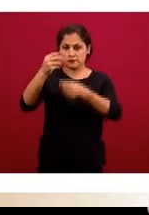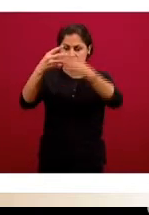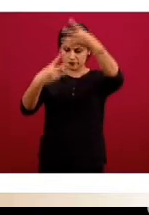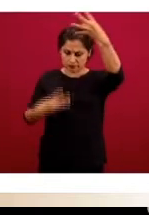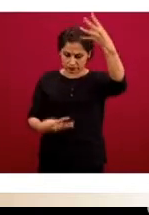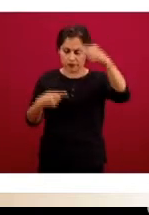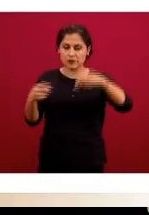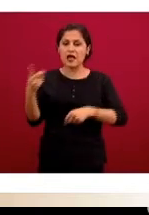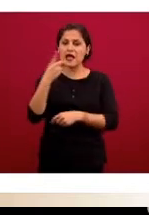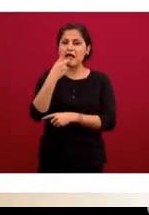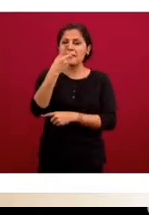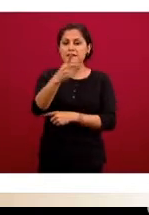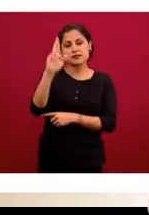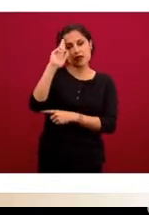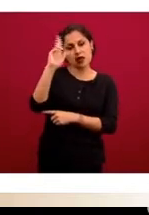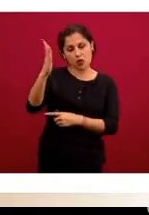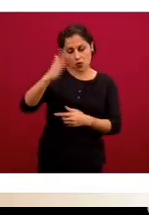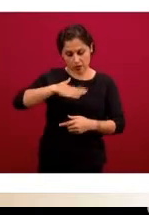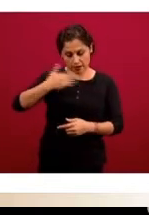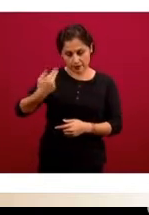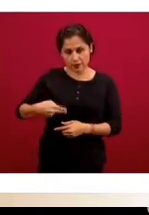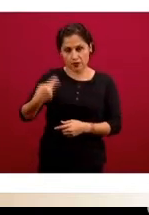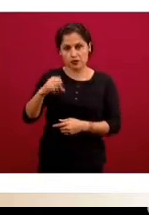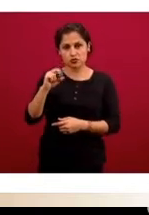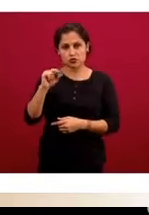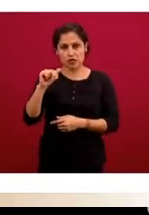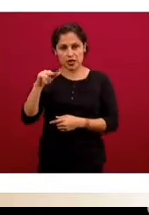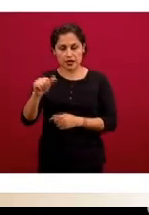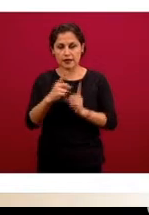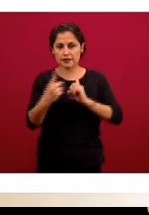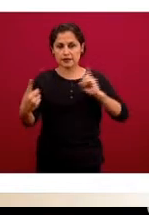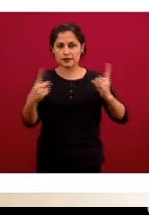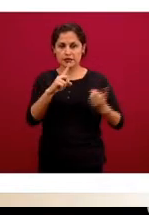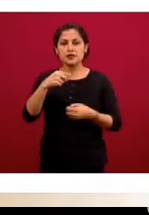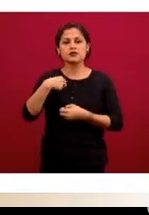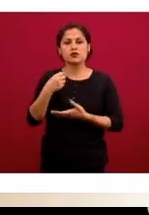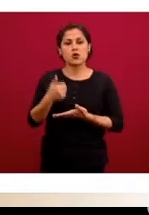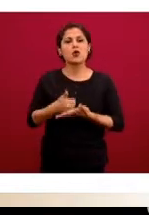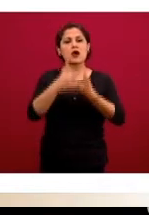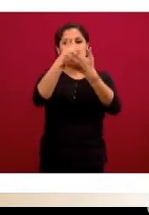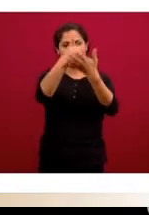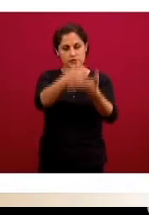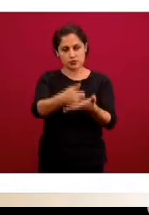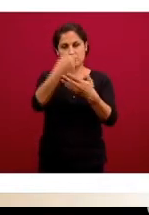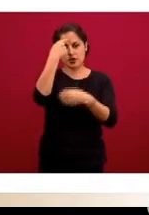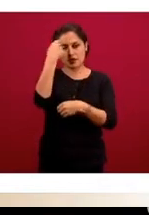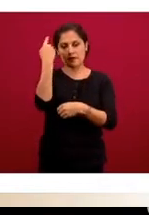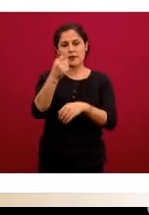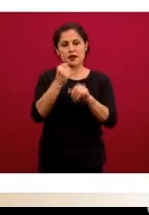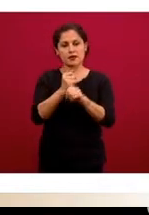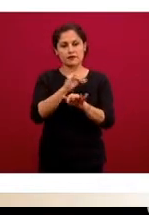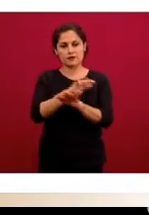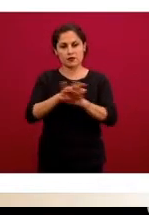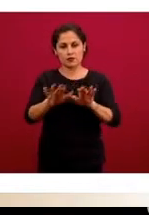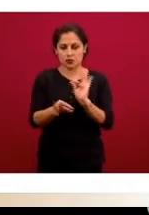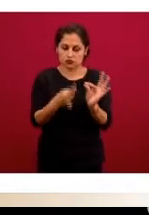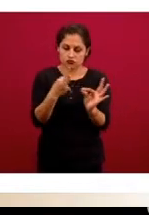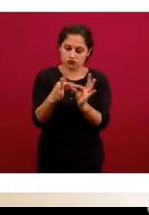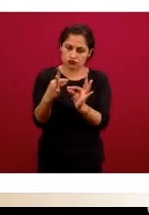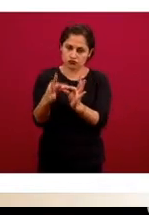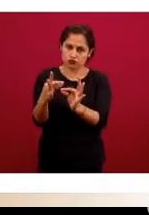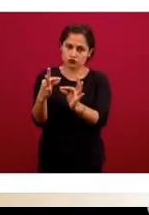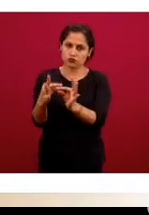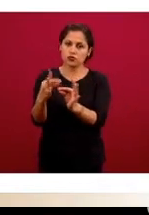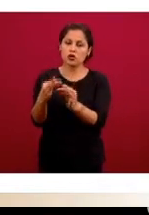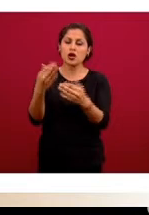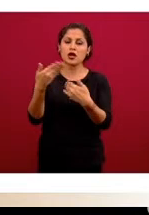menu for the chatbot. And here that it says, I am the official channel of the government of Mexico, and I am going to give you